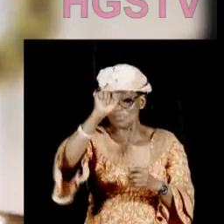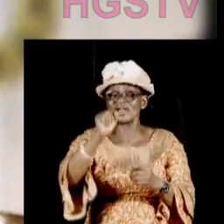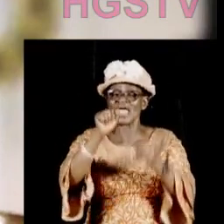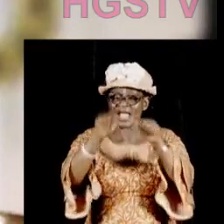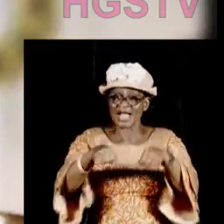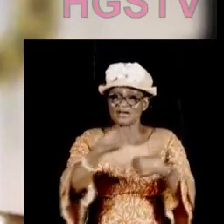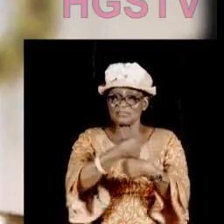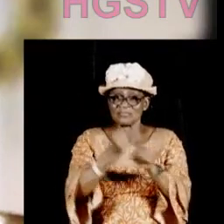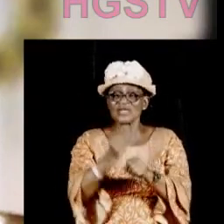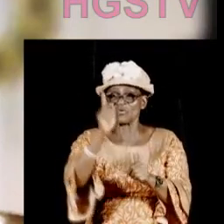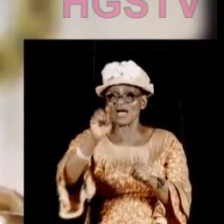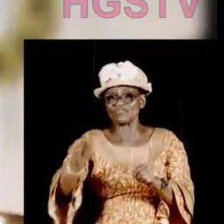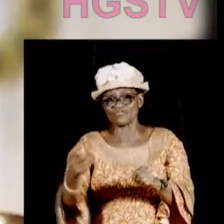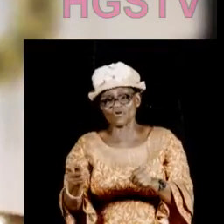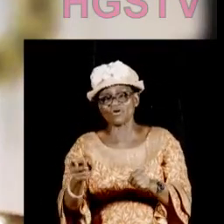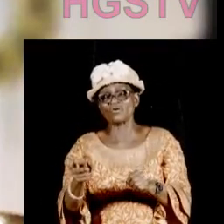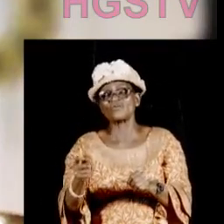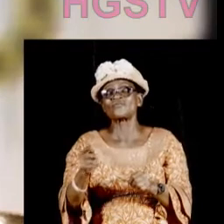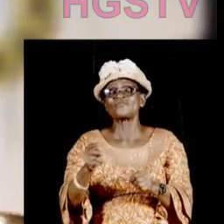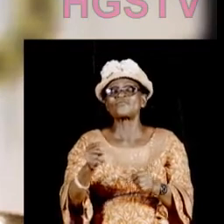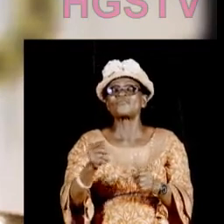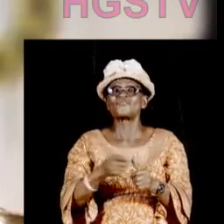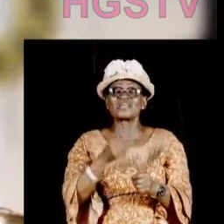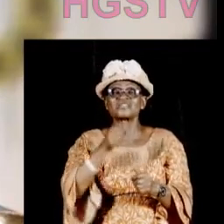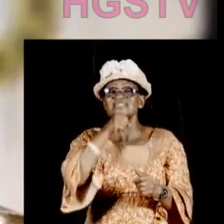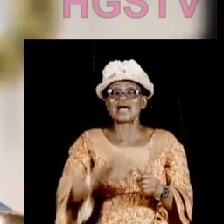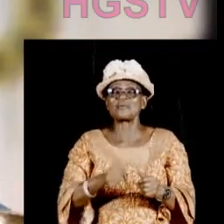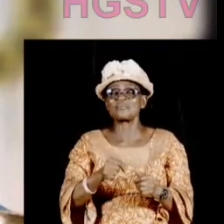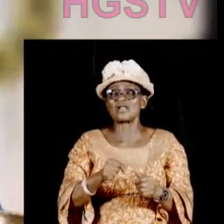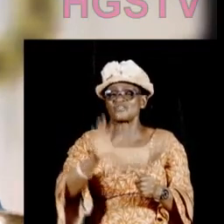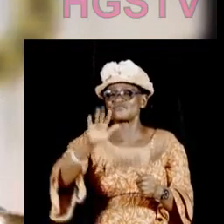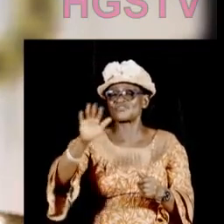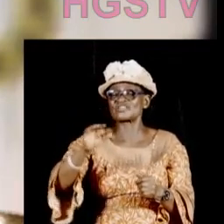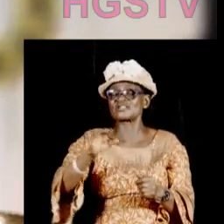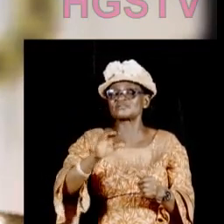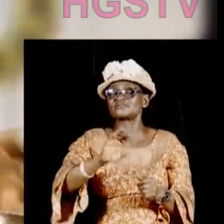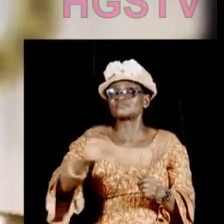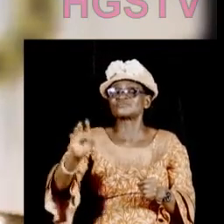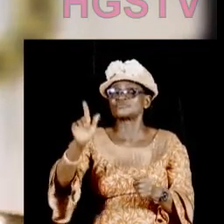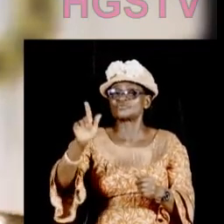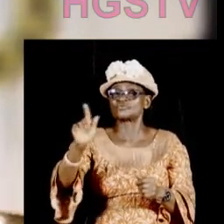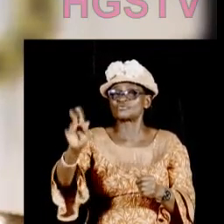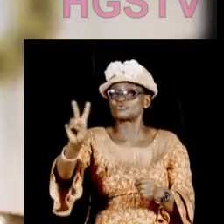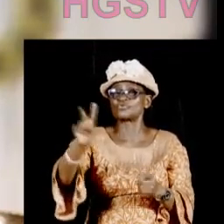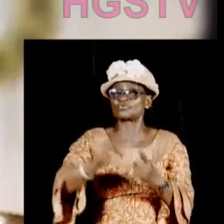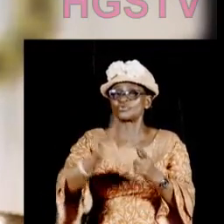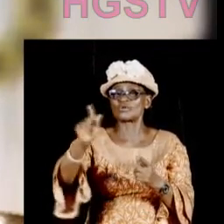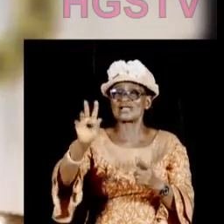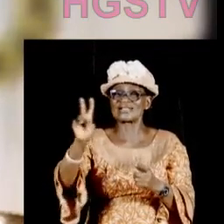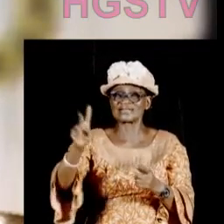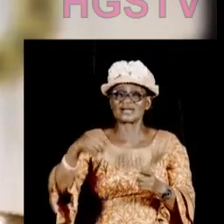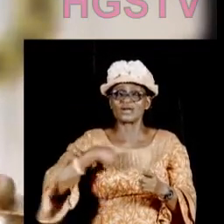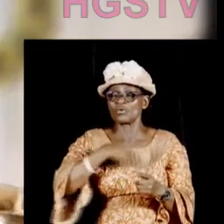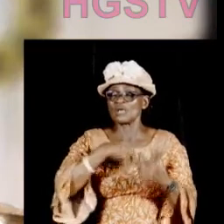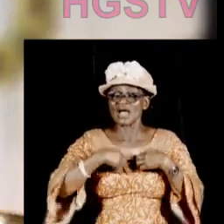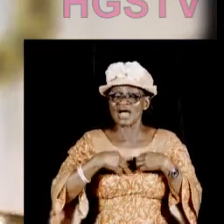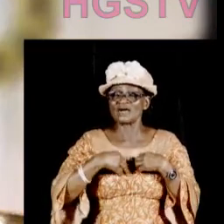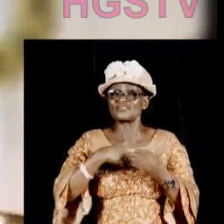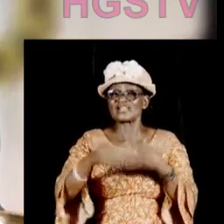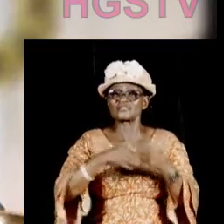chapter 15, 20 to 23, 1 Samuel 15, 22 to 23, we have the case of Samuel there. Let me read from